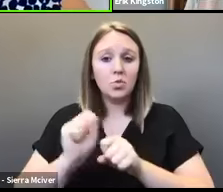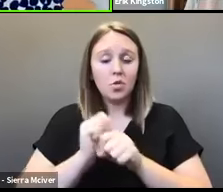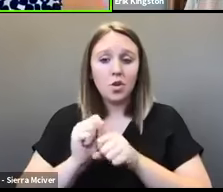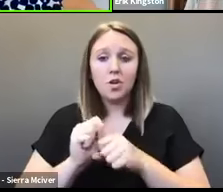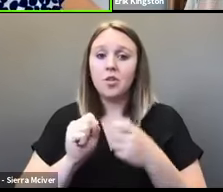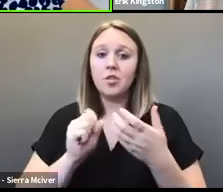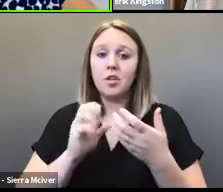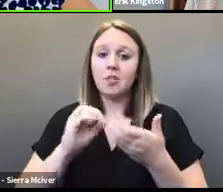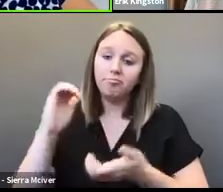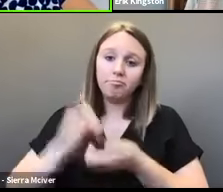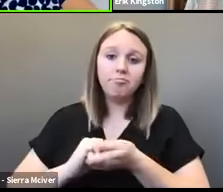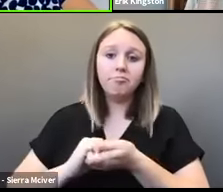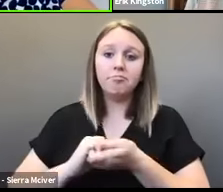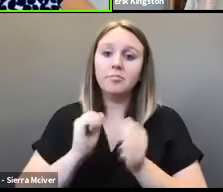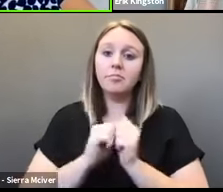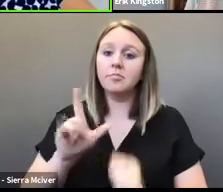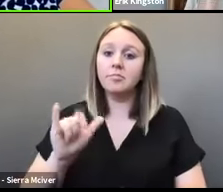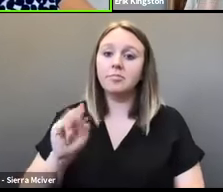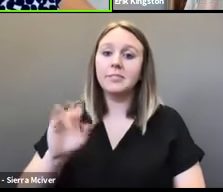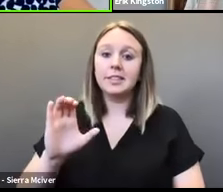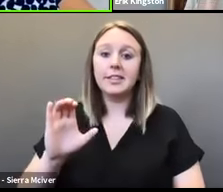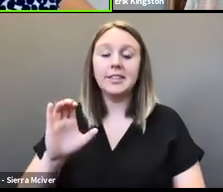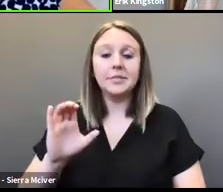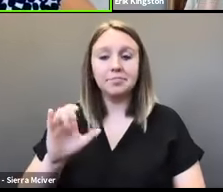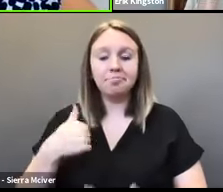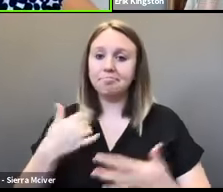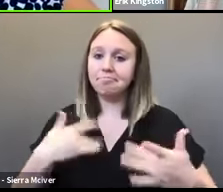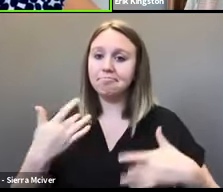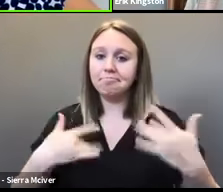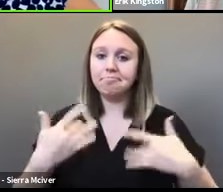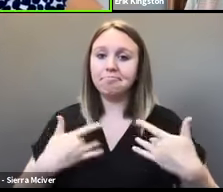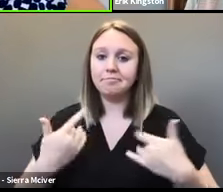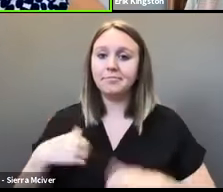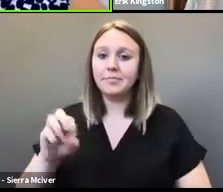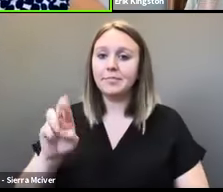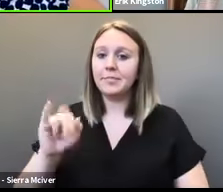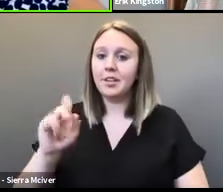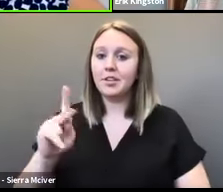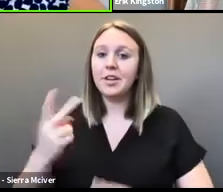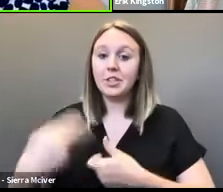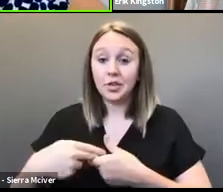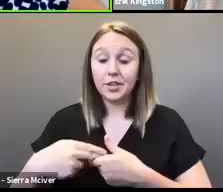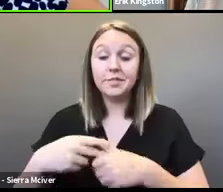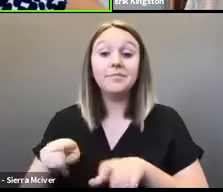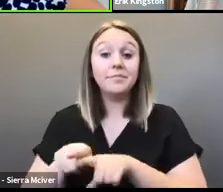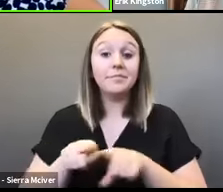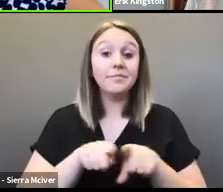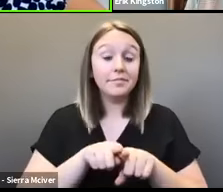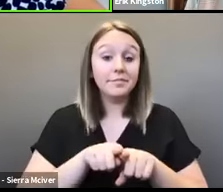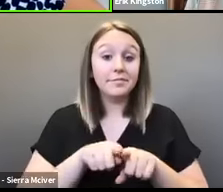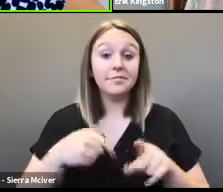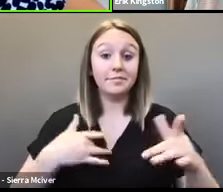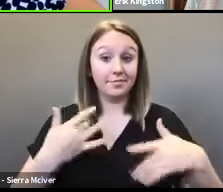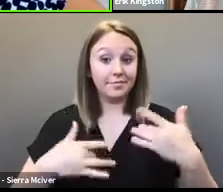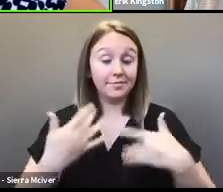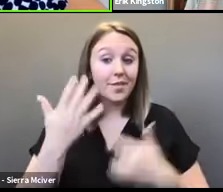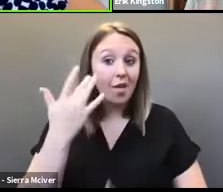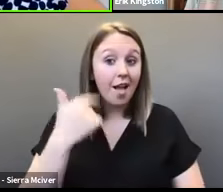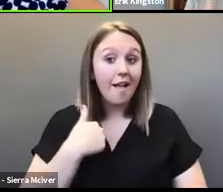with LINCS, so we're really excited to have Eric here. But what I am also very excited about is I got a sneak peek